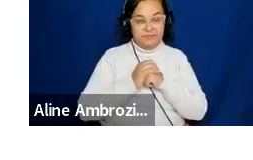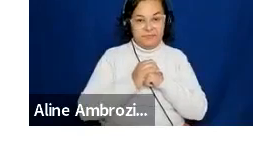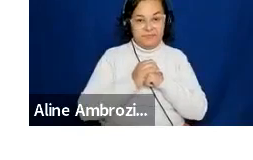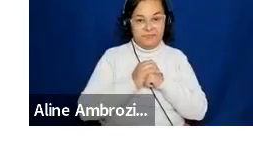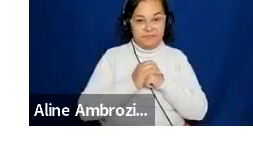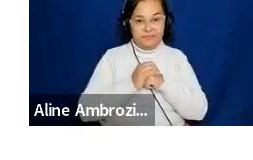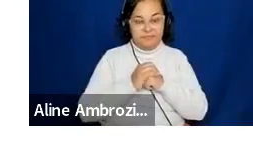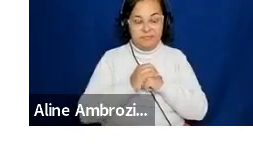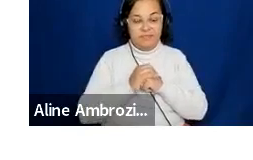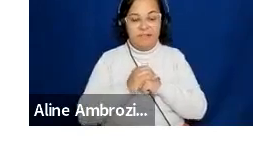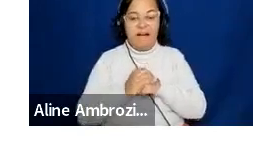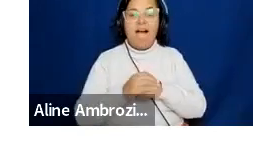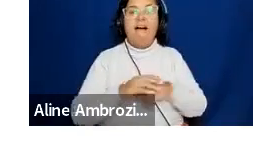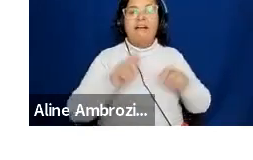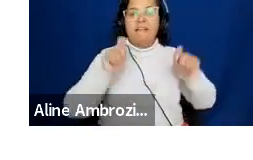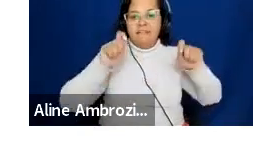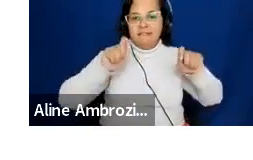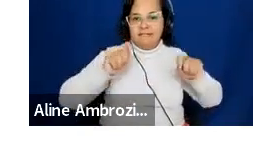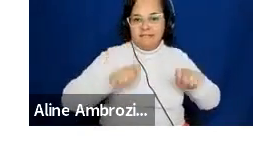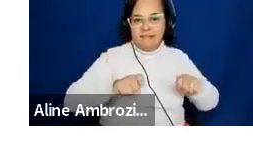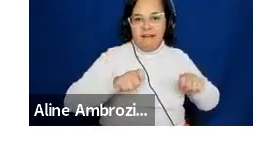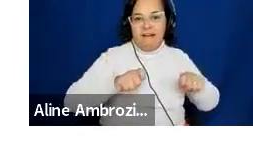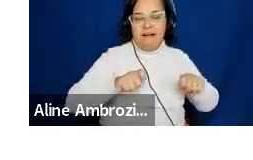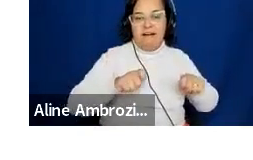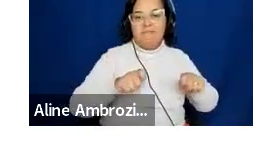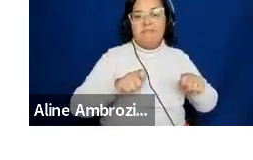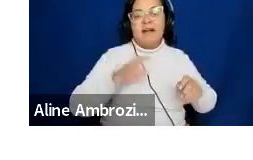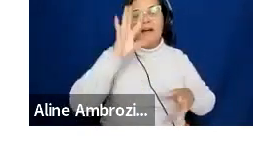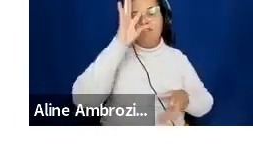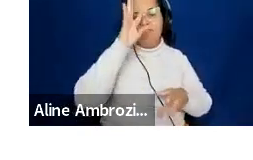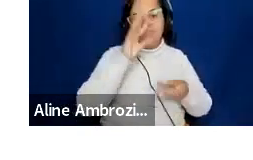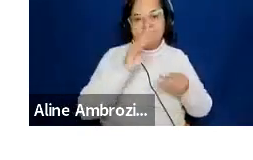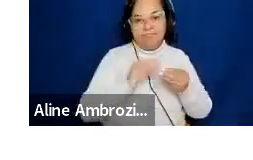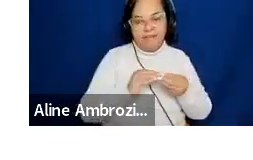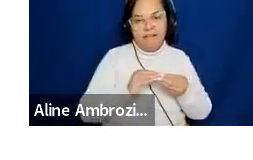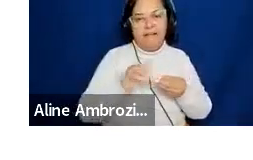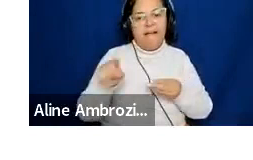that meaning of one reaction as the germ cell.